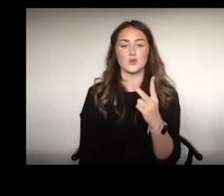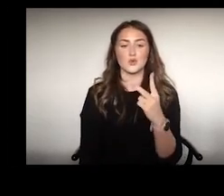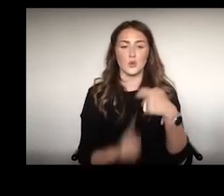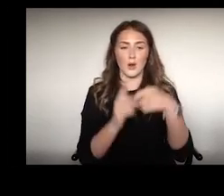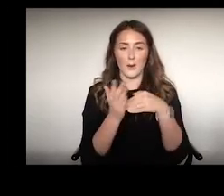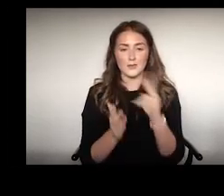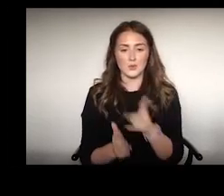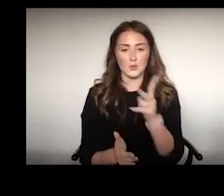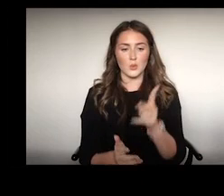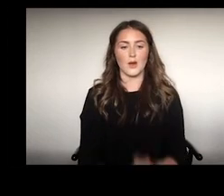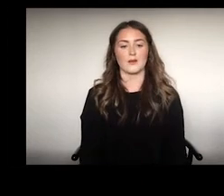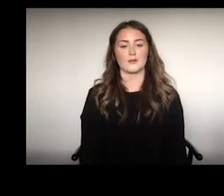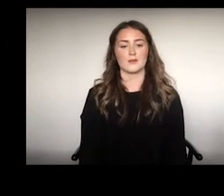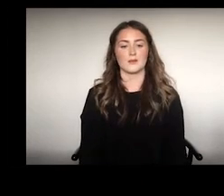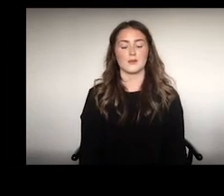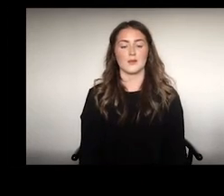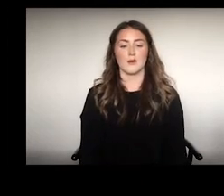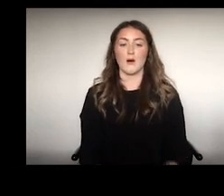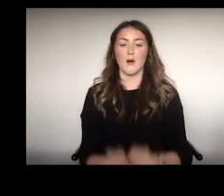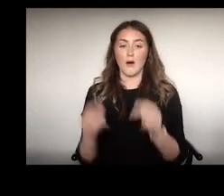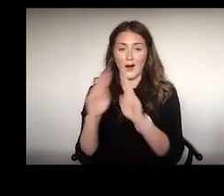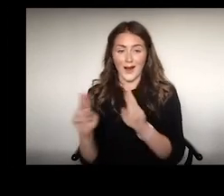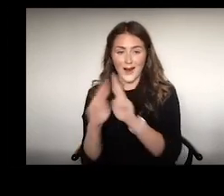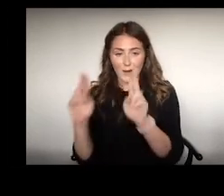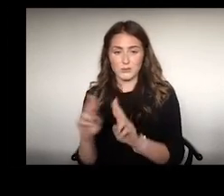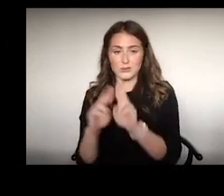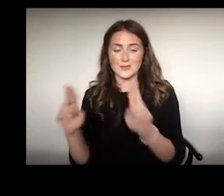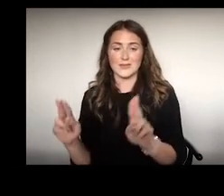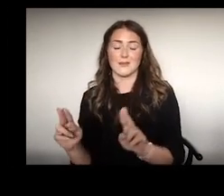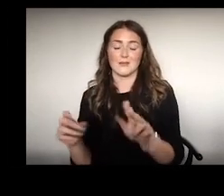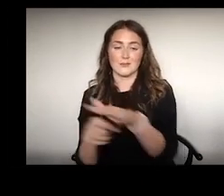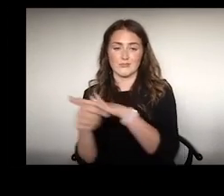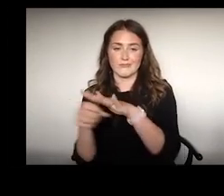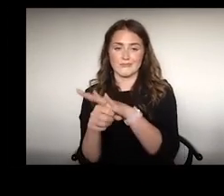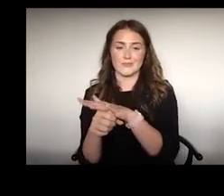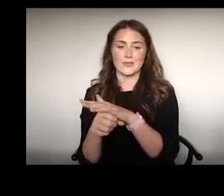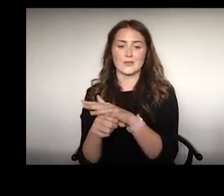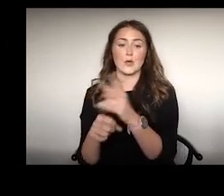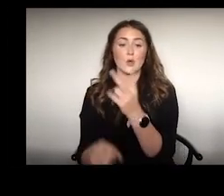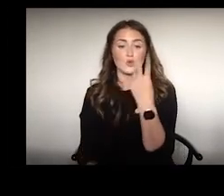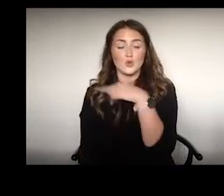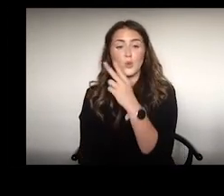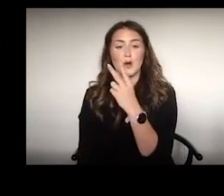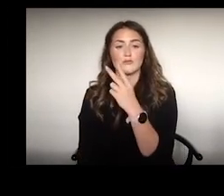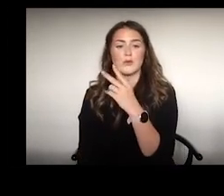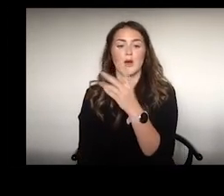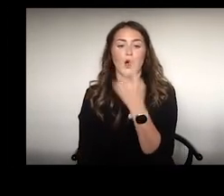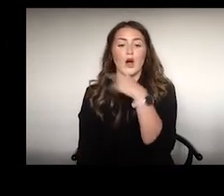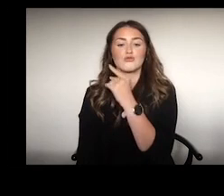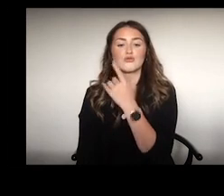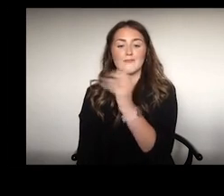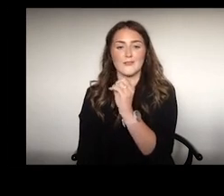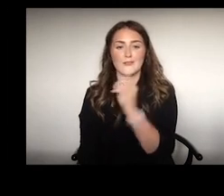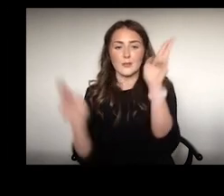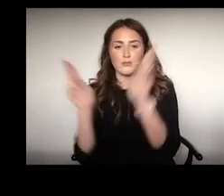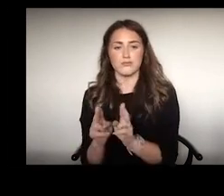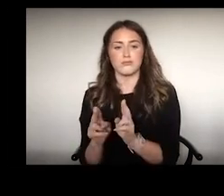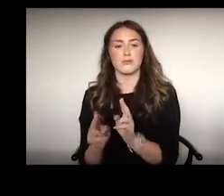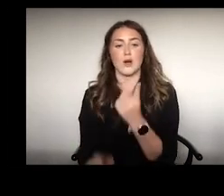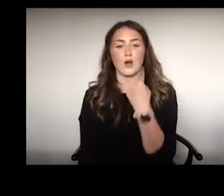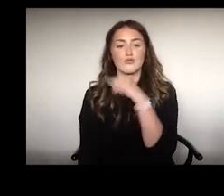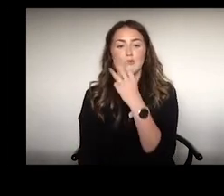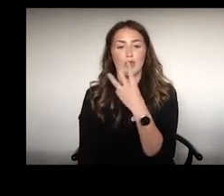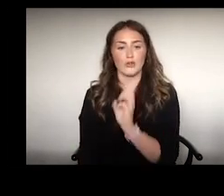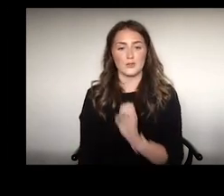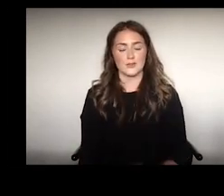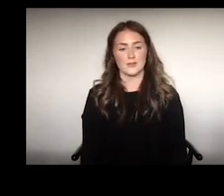to 22.2 square kilometres. We've also reduced the number of properties within the order limits to 130